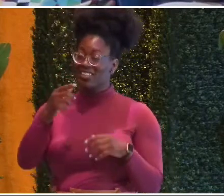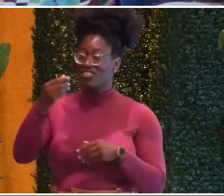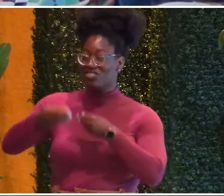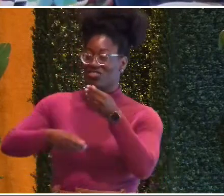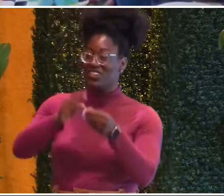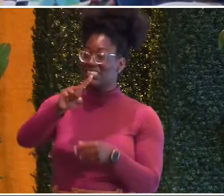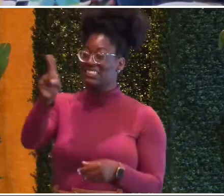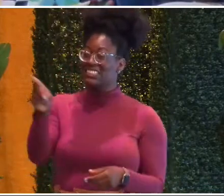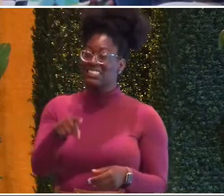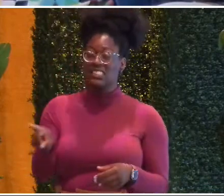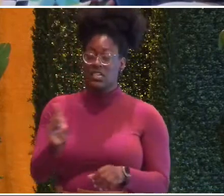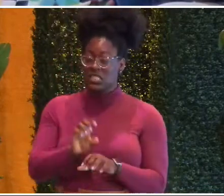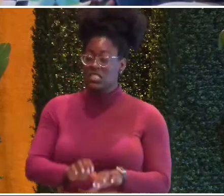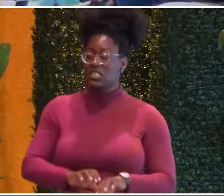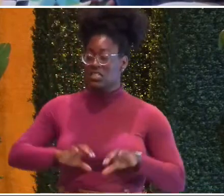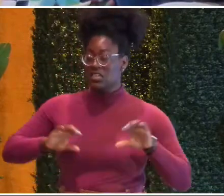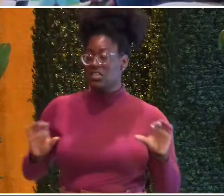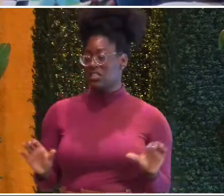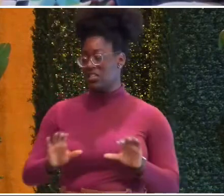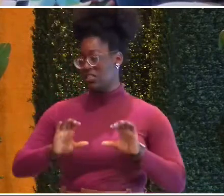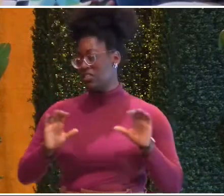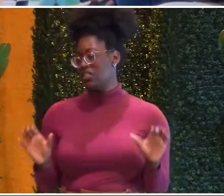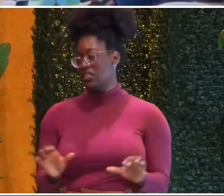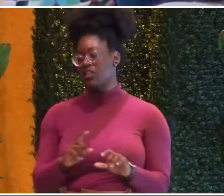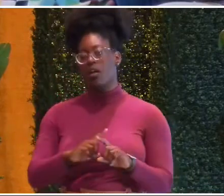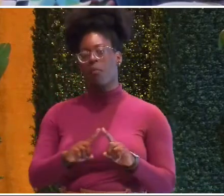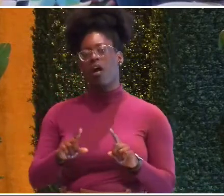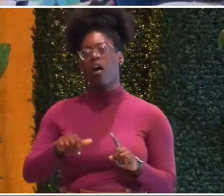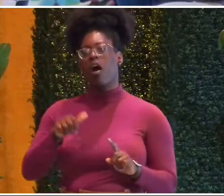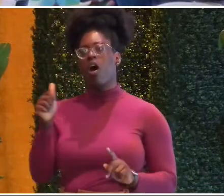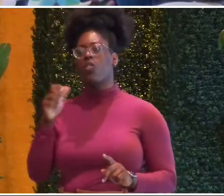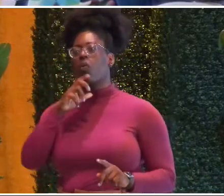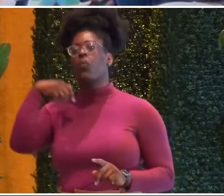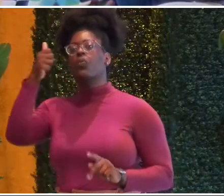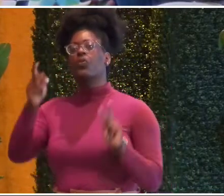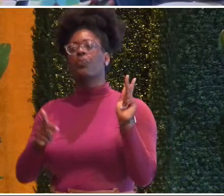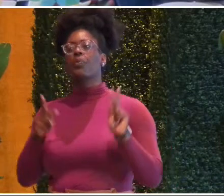you're asking us what you should do. What should we do,